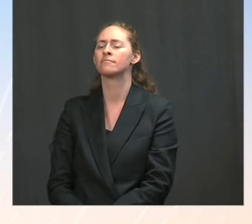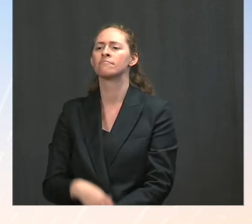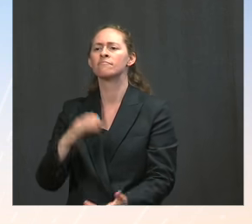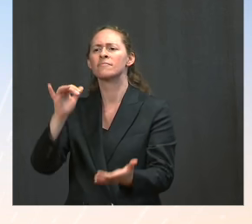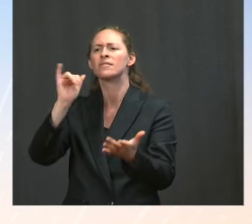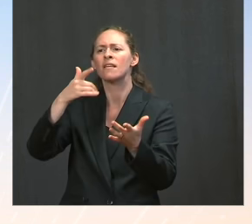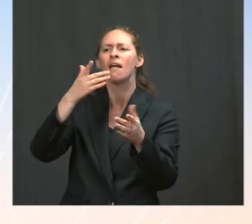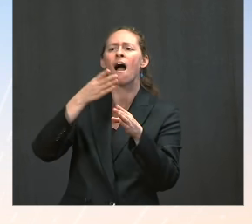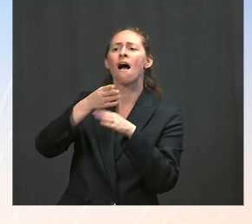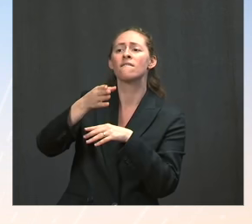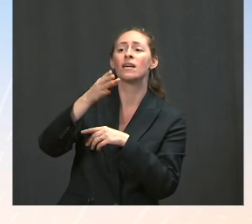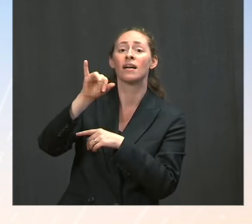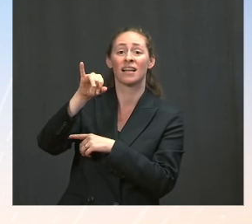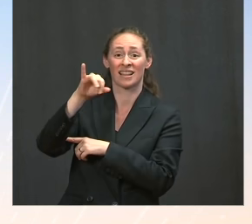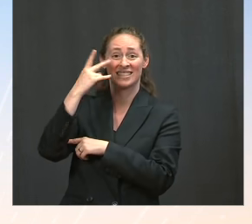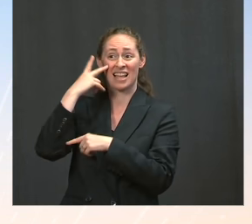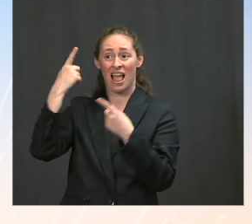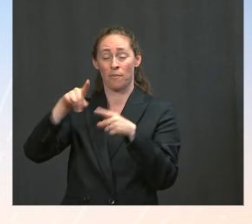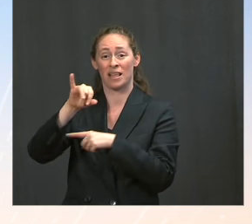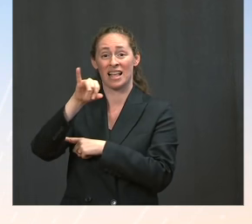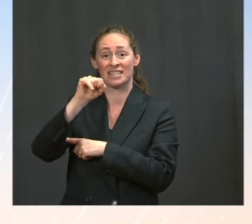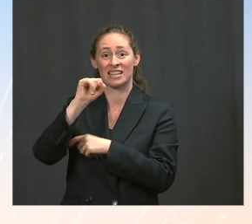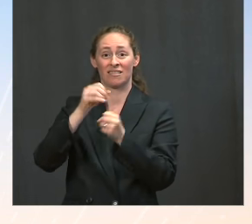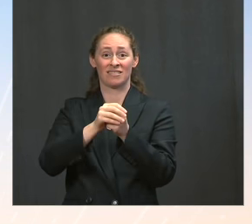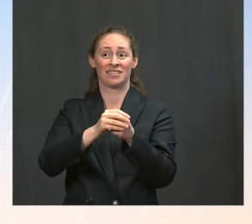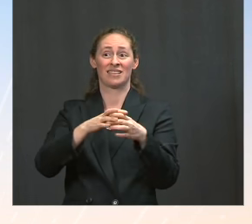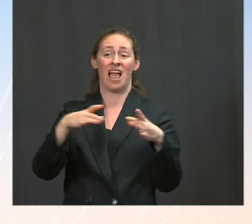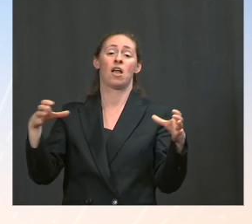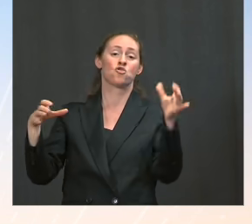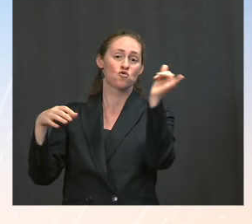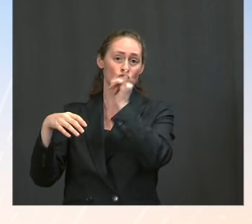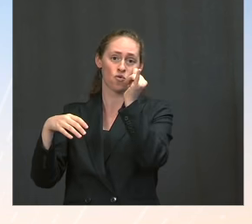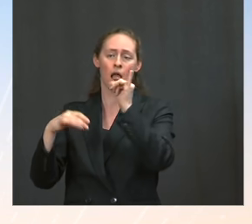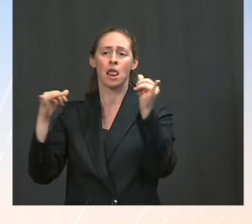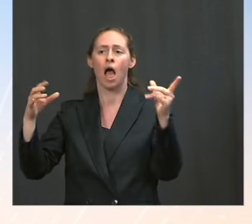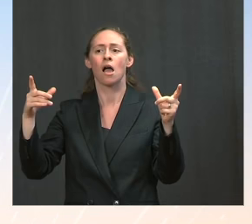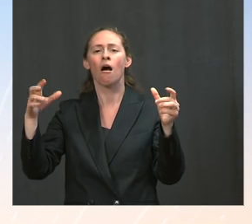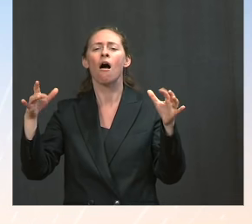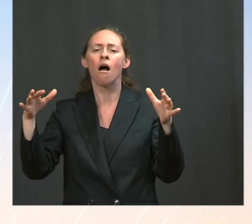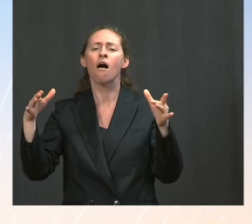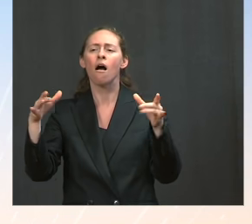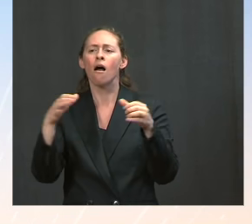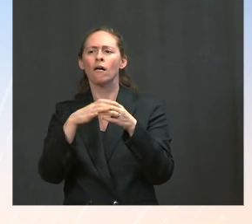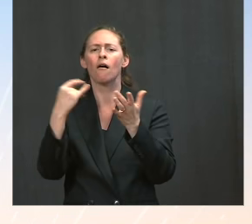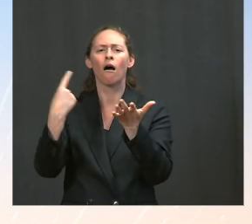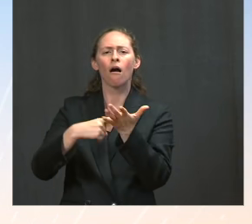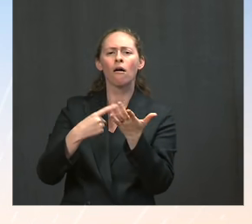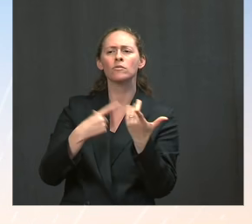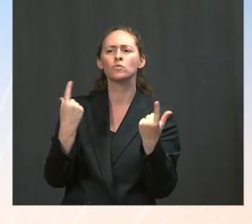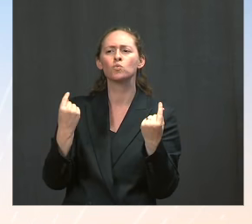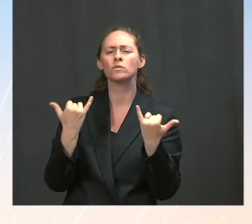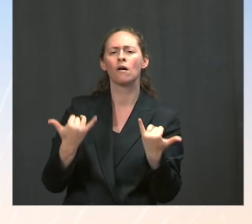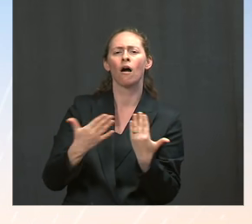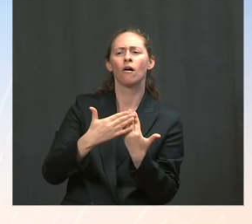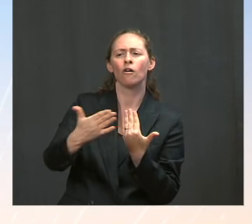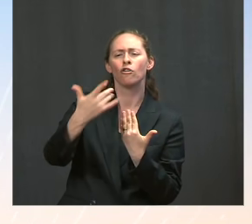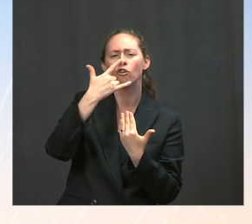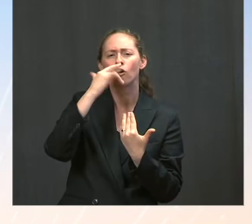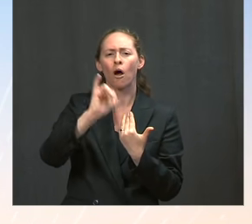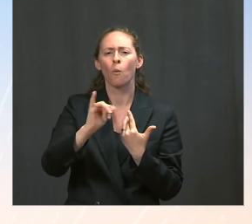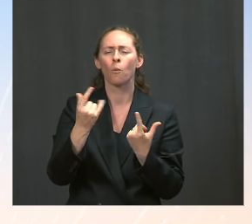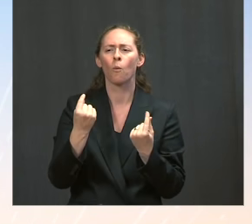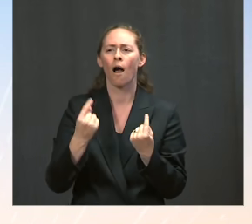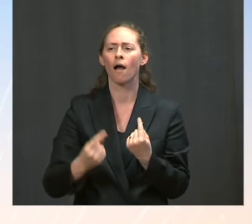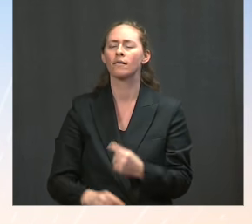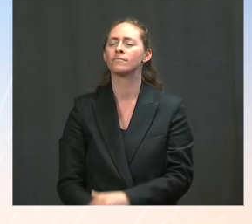where ISIS remains a threat, but major combat operations have ended and Iraqi capacity has increased significantly. So this is an ongoing discussion.